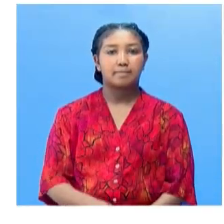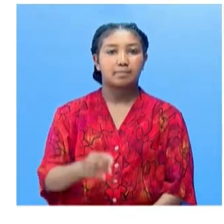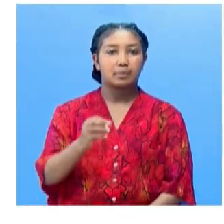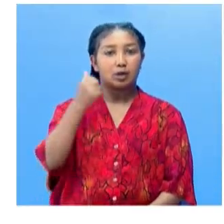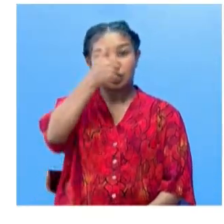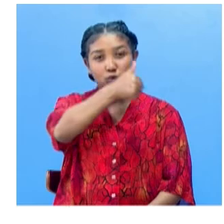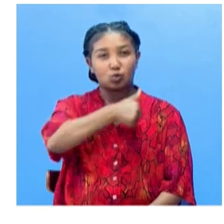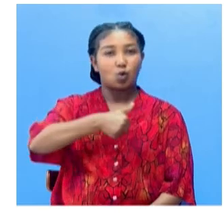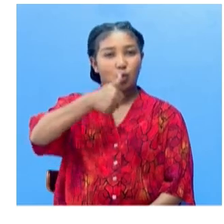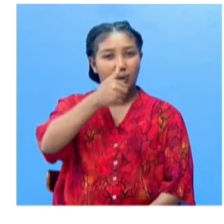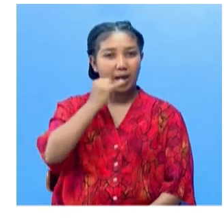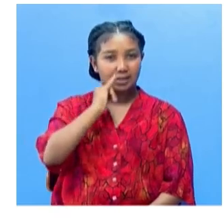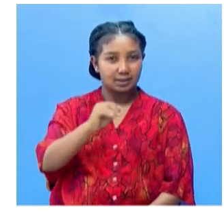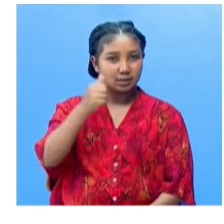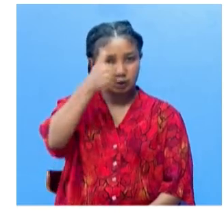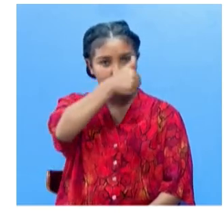Ethiopia is